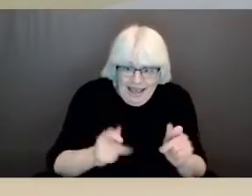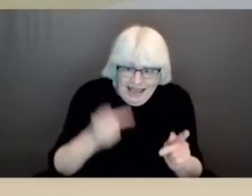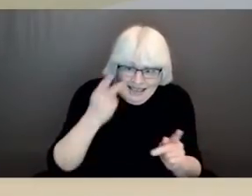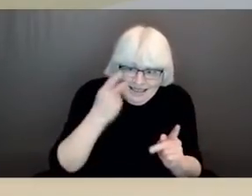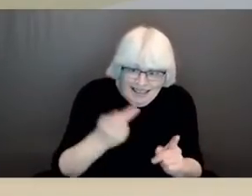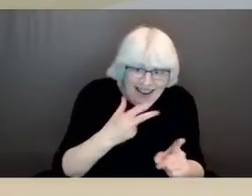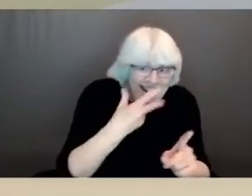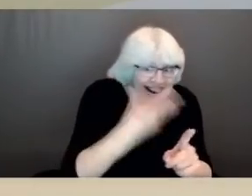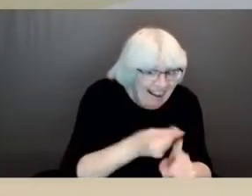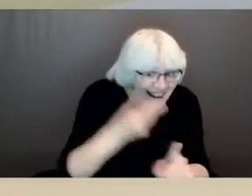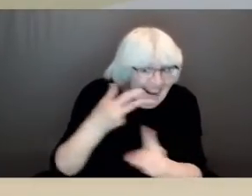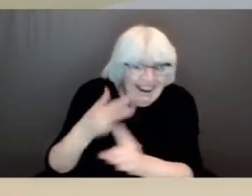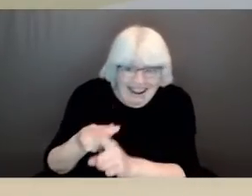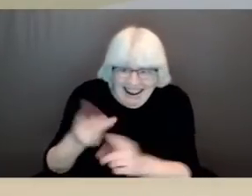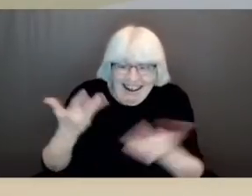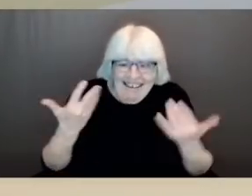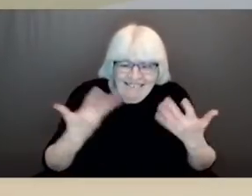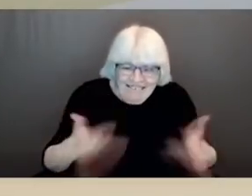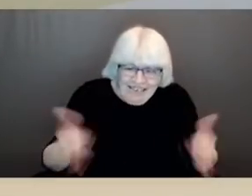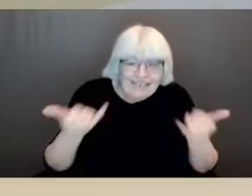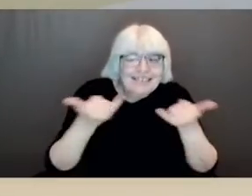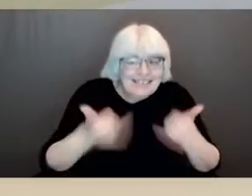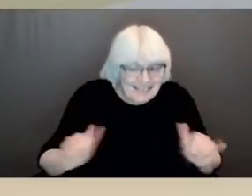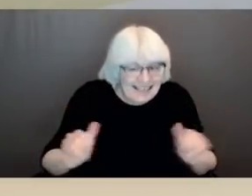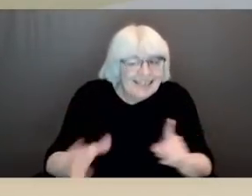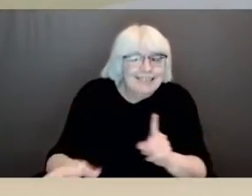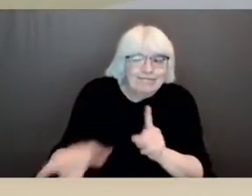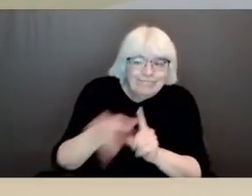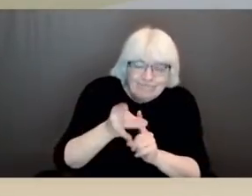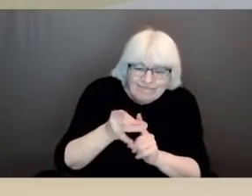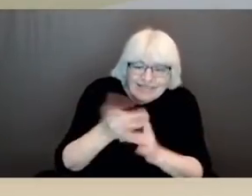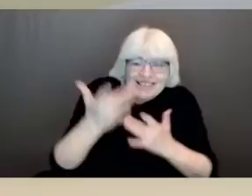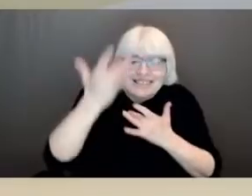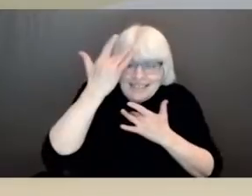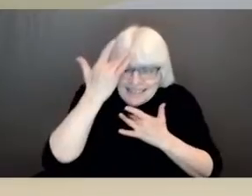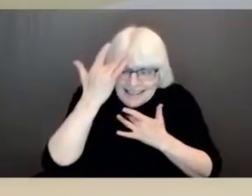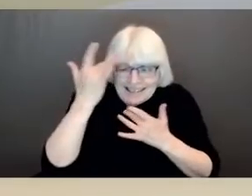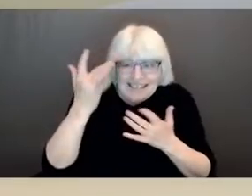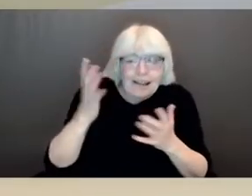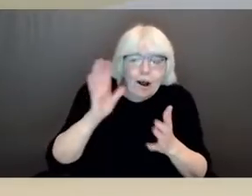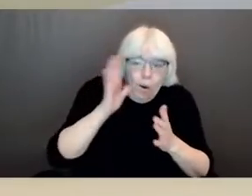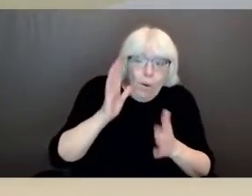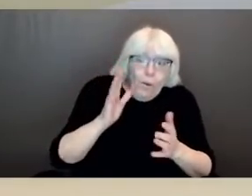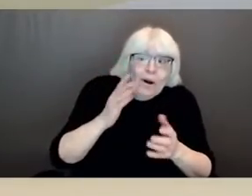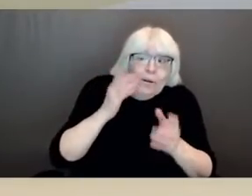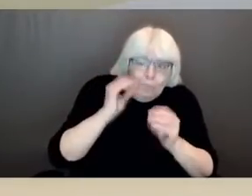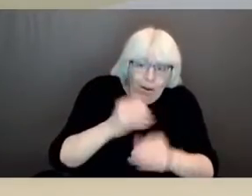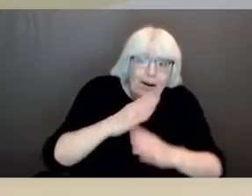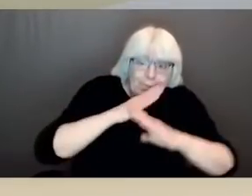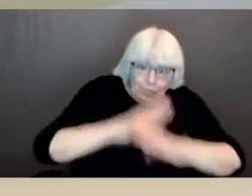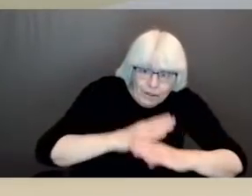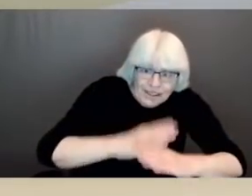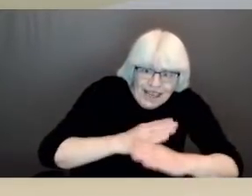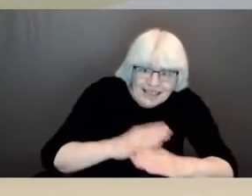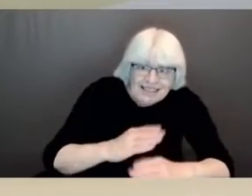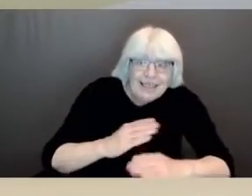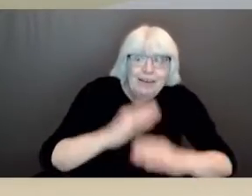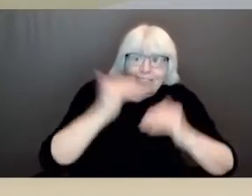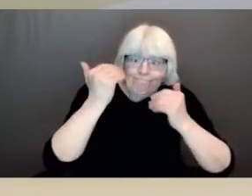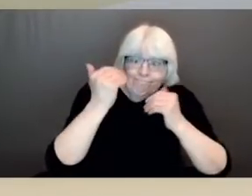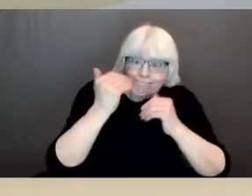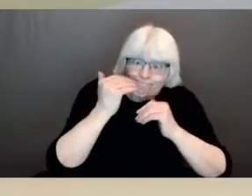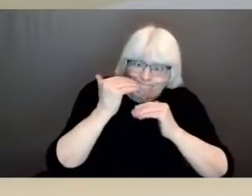very effective against the virus and the variants, it does not provide 100% protection. Being fully